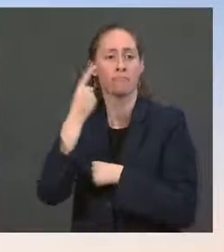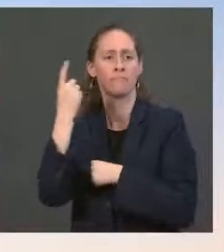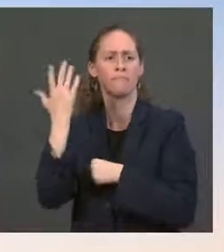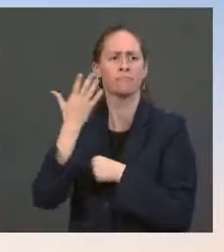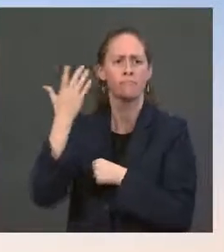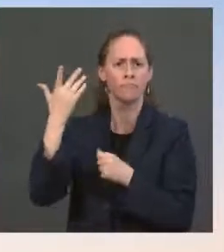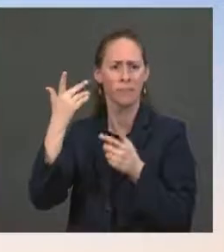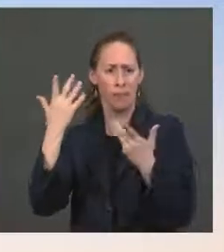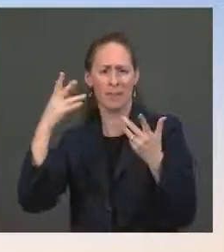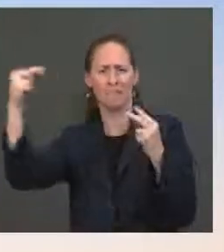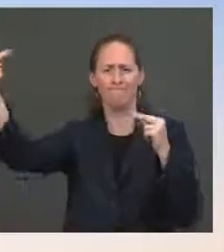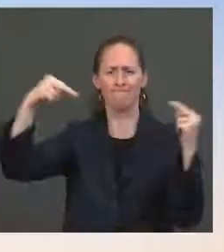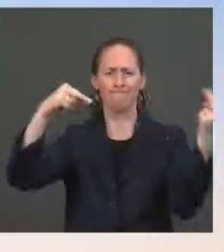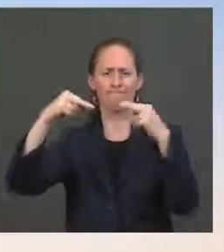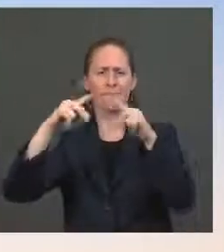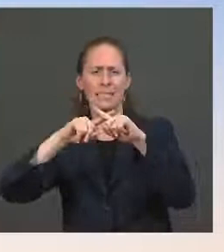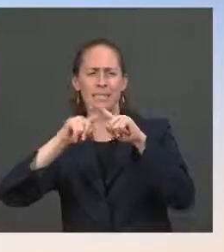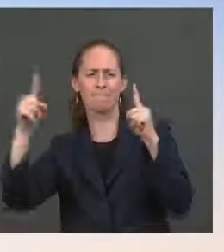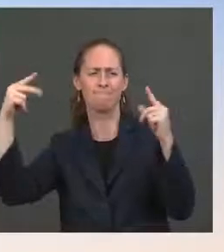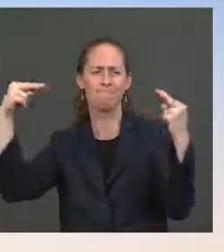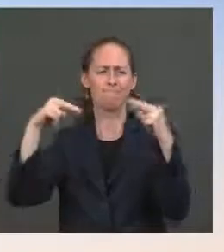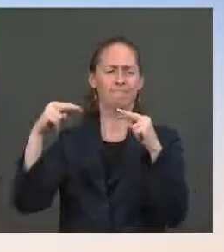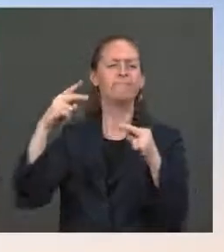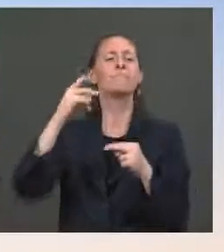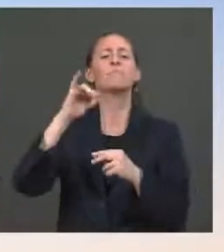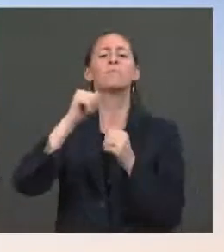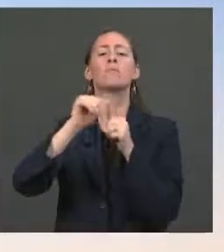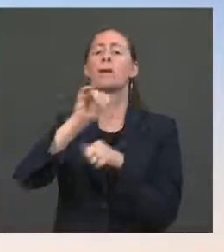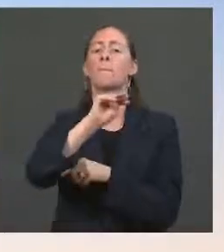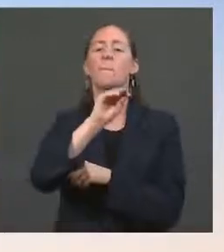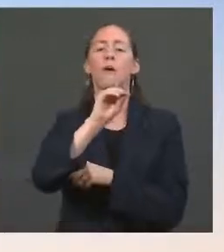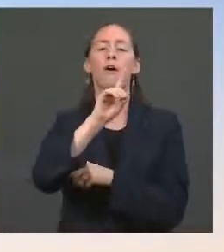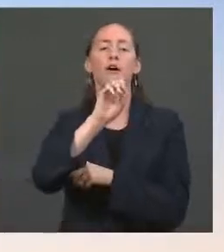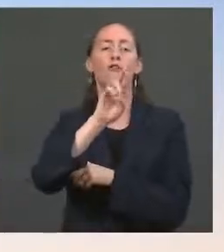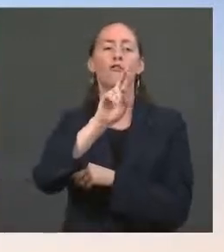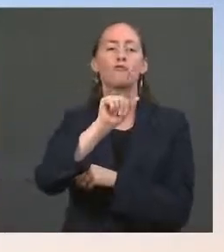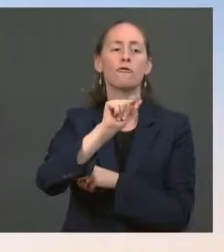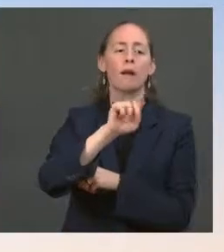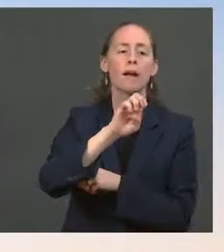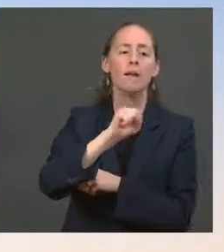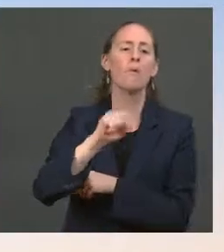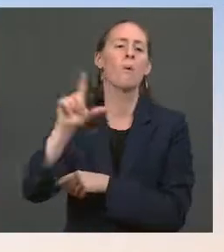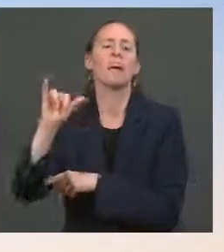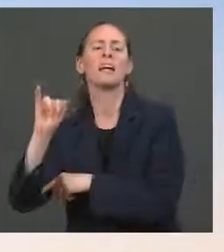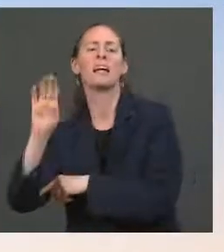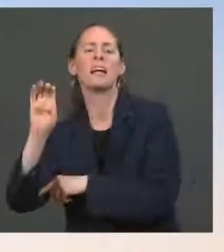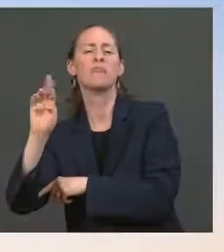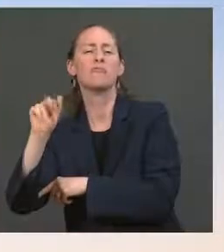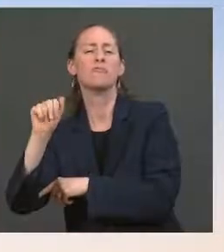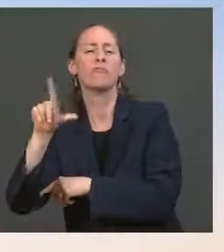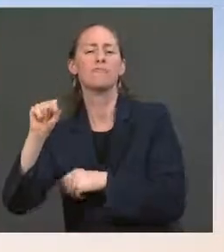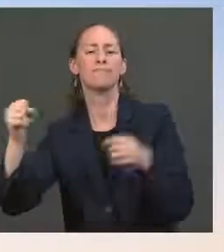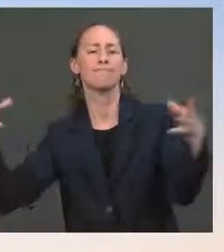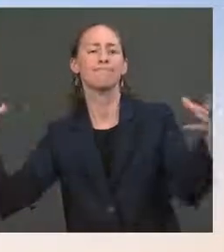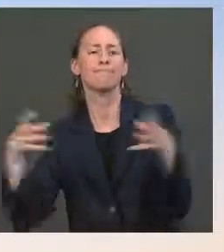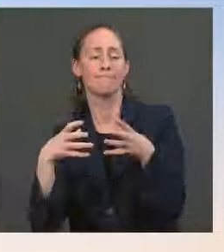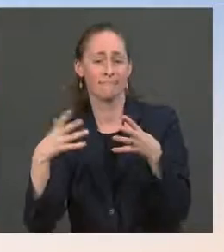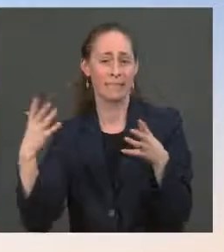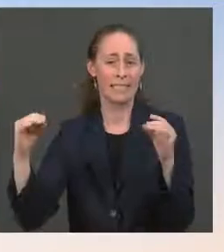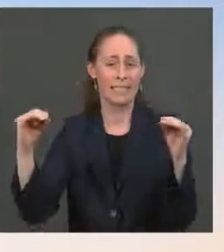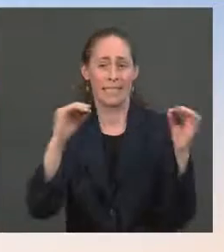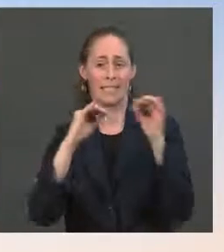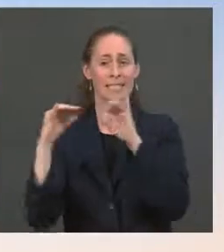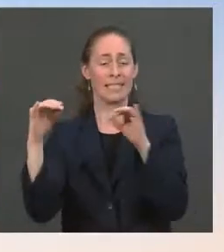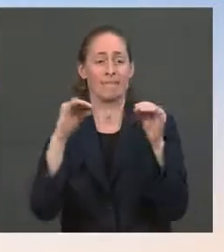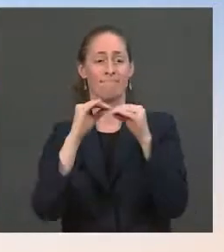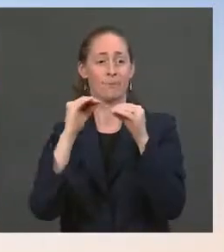these conversations that you're talking about with moderates and liberal lawmakers on the Hill? Is he sharing what he thinks ought to stay versus what can maybe go?